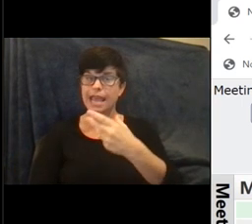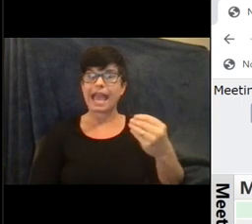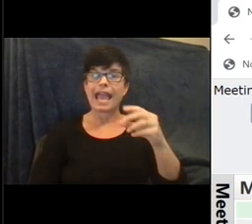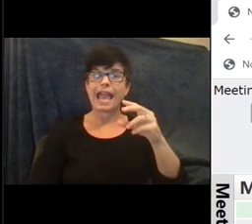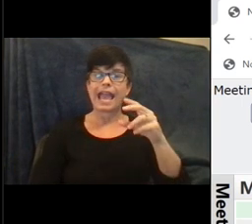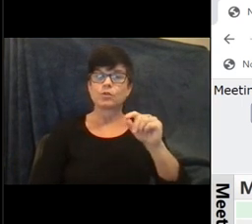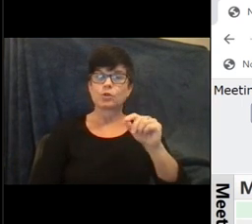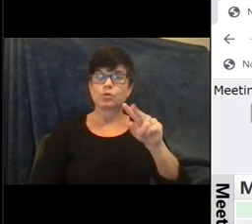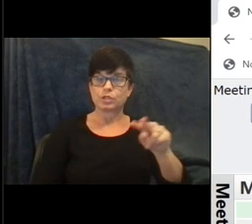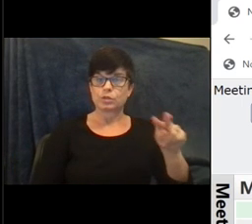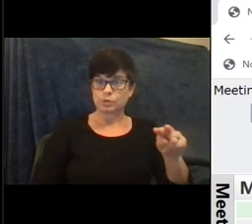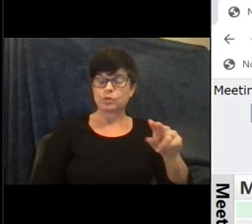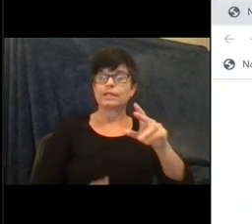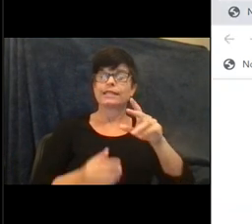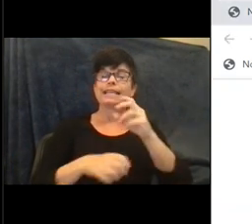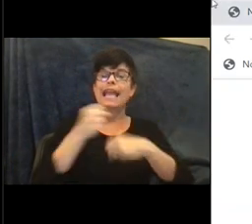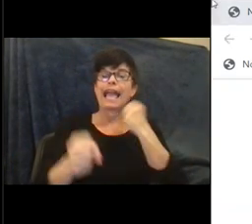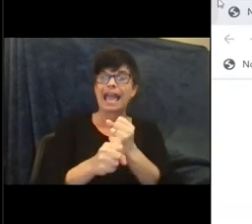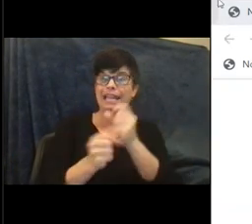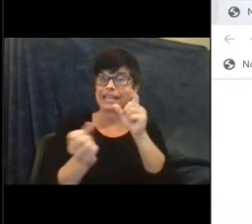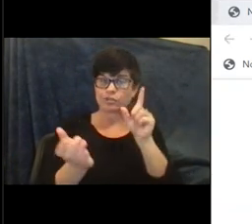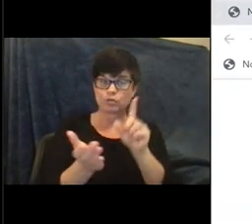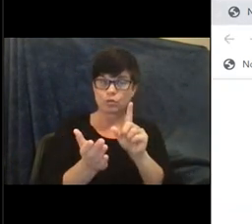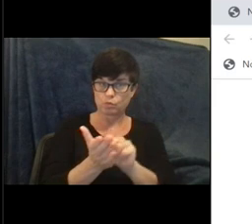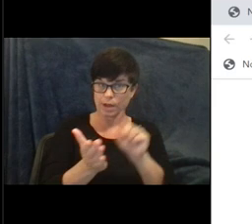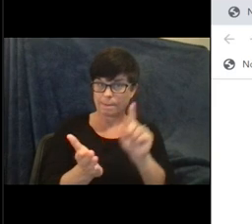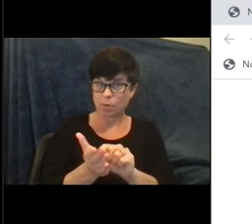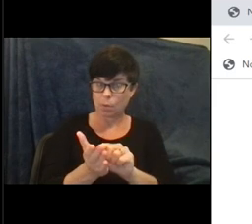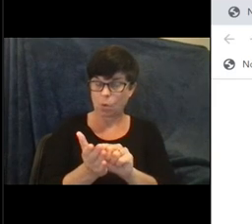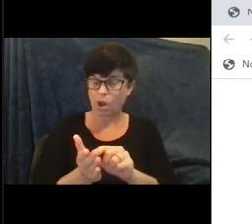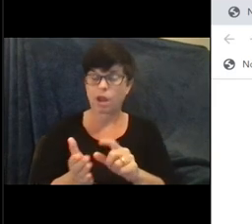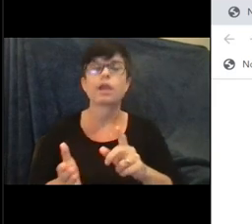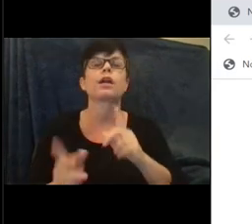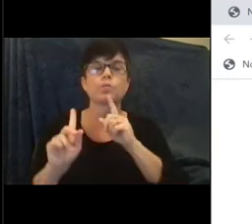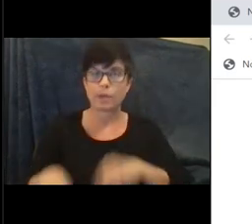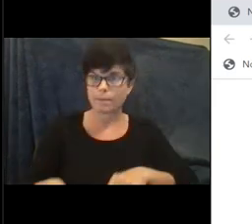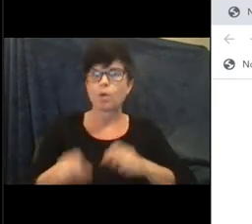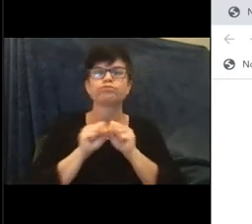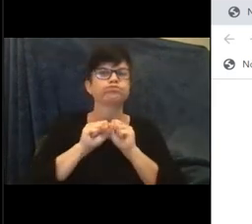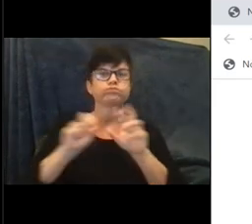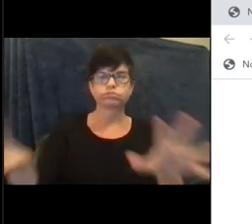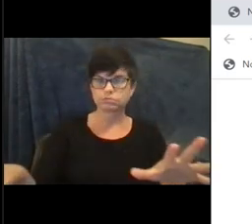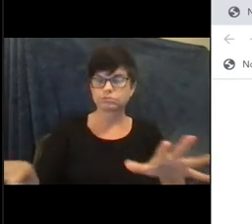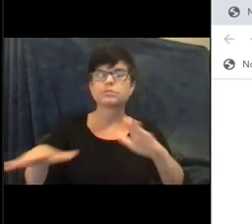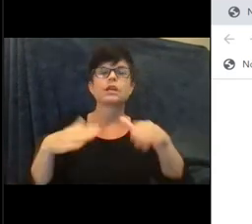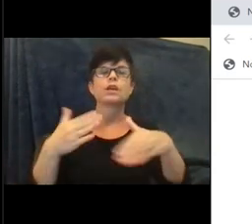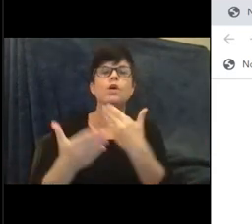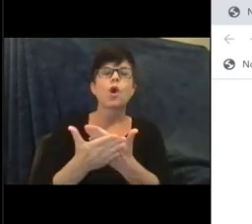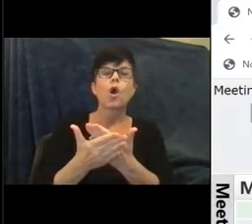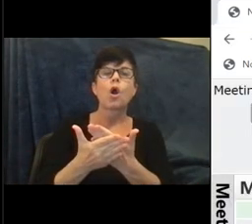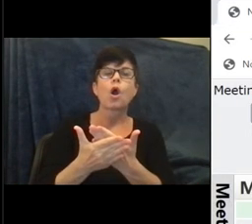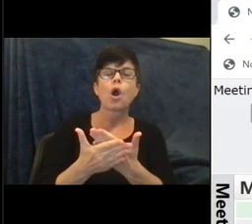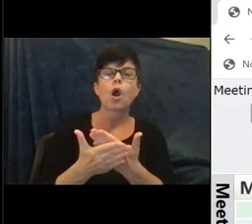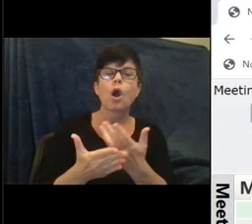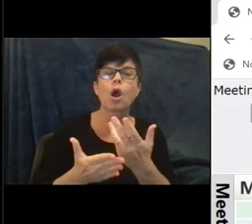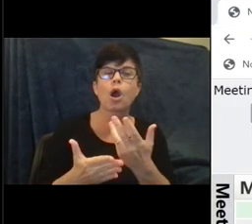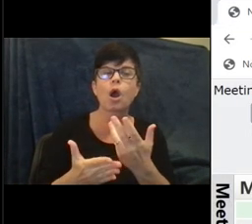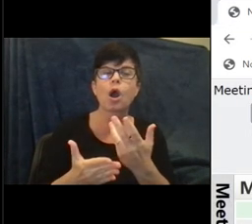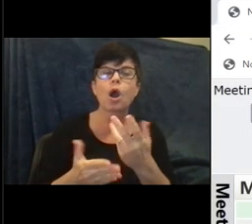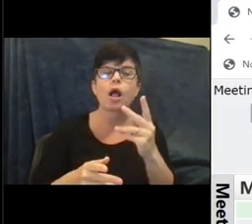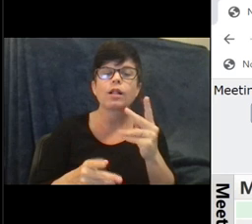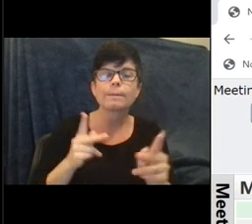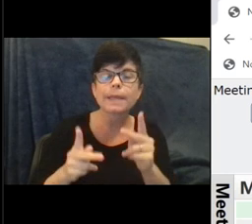containing the annual audit was mailed to all required officials and taxing authorities on March 24th, 2023, and posted